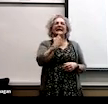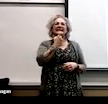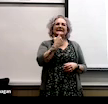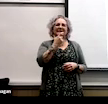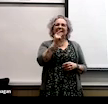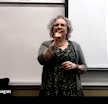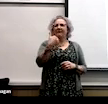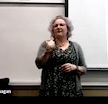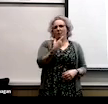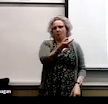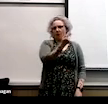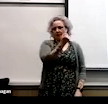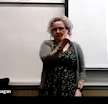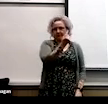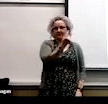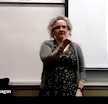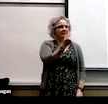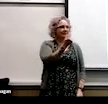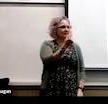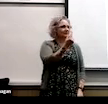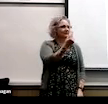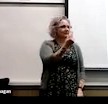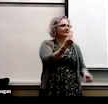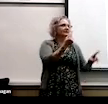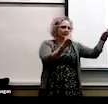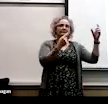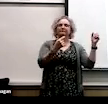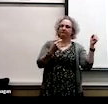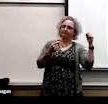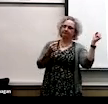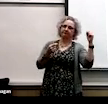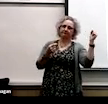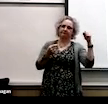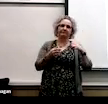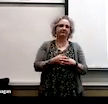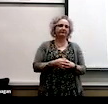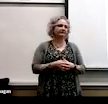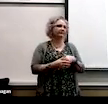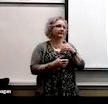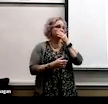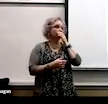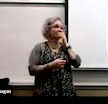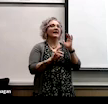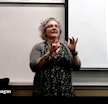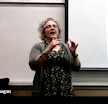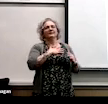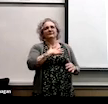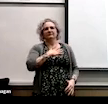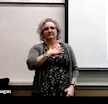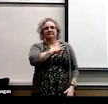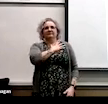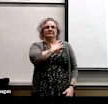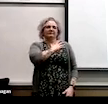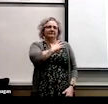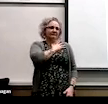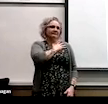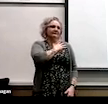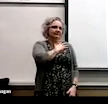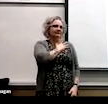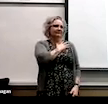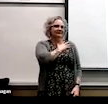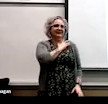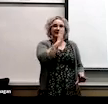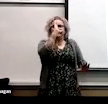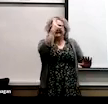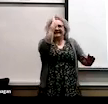for primary care with developmental disabilities. UI3 and family medicine. And so that to me is so heartening. Like there's a